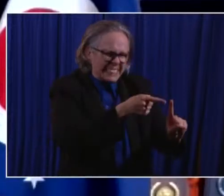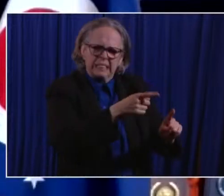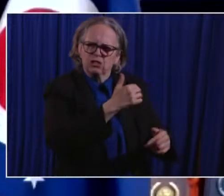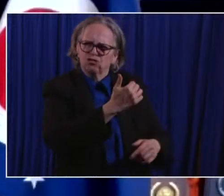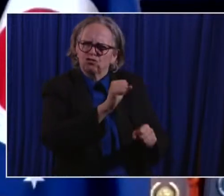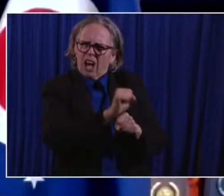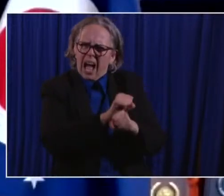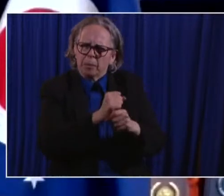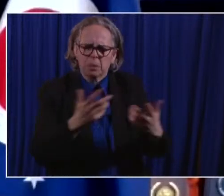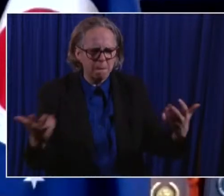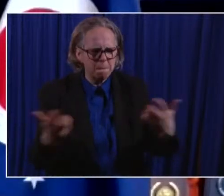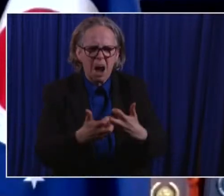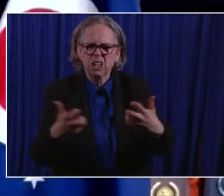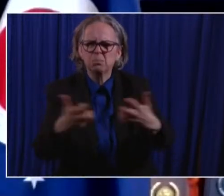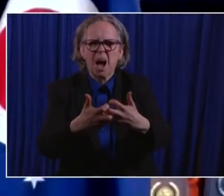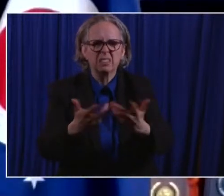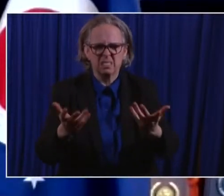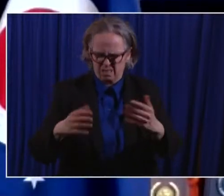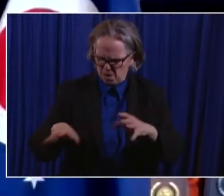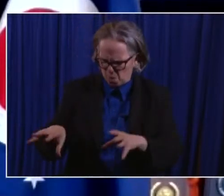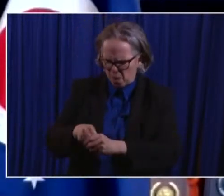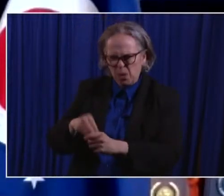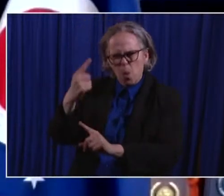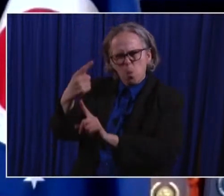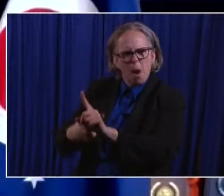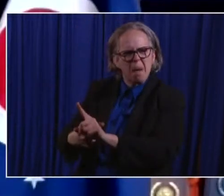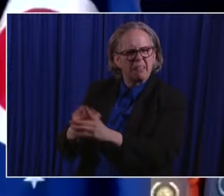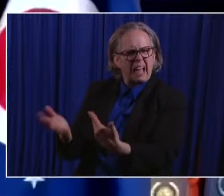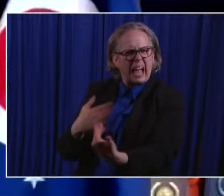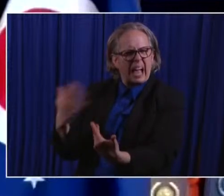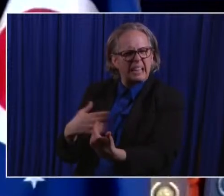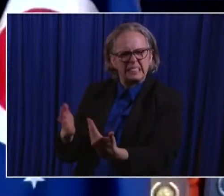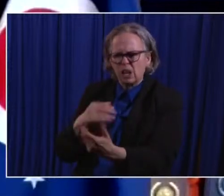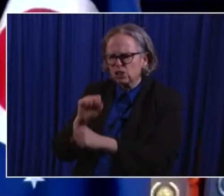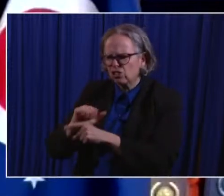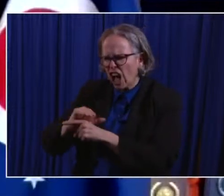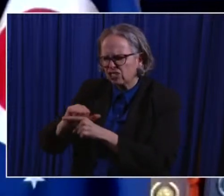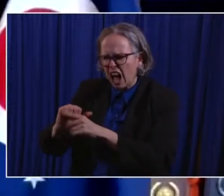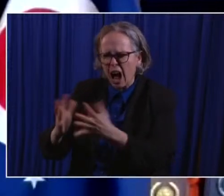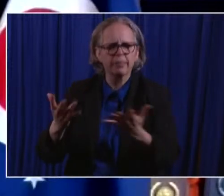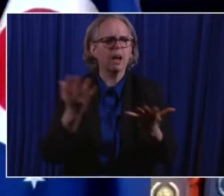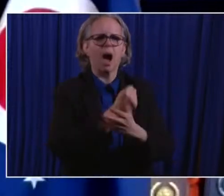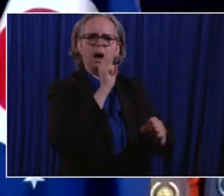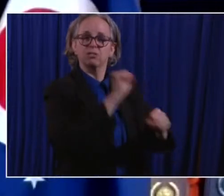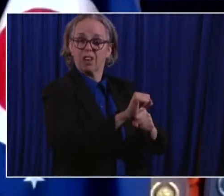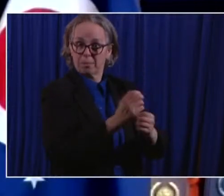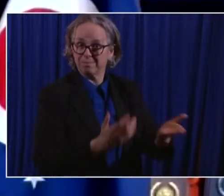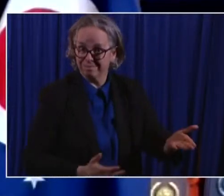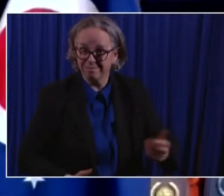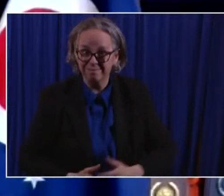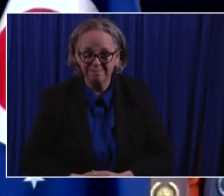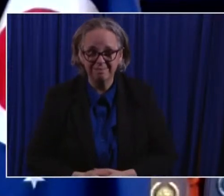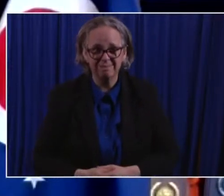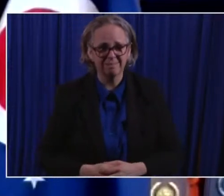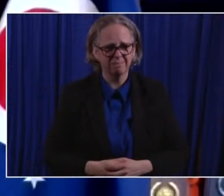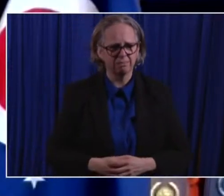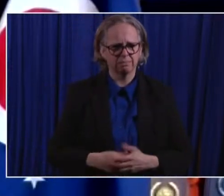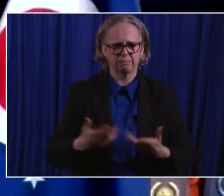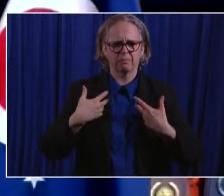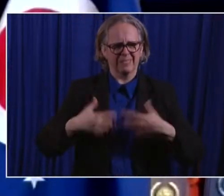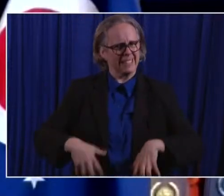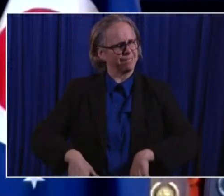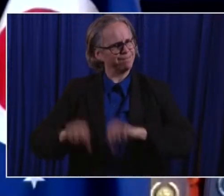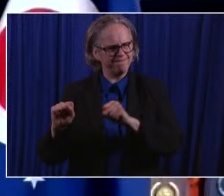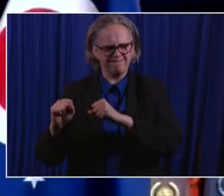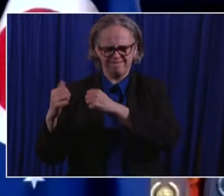it in less than a month in many cases. Our administration has championed career, technical, vocational education and training to